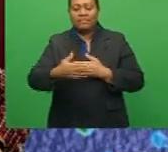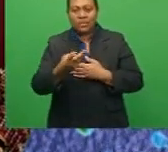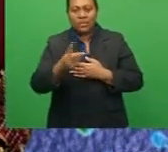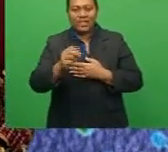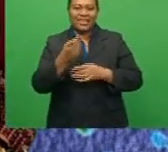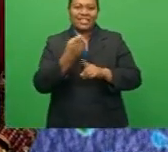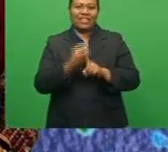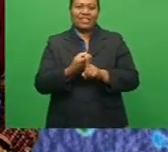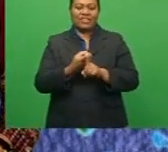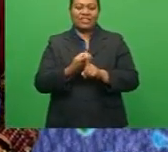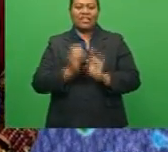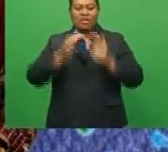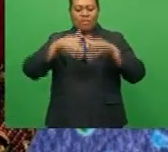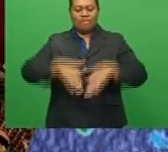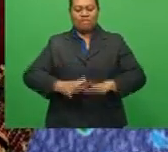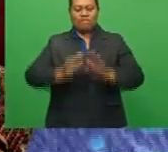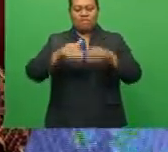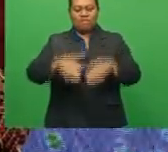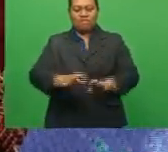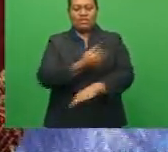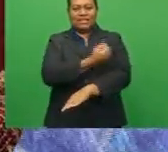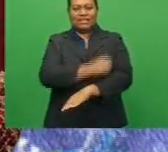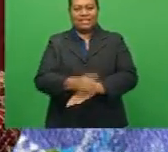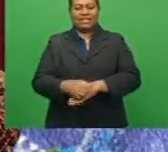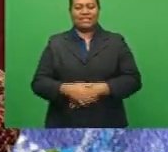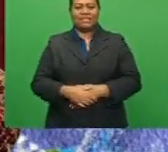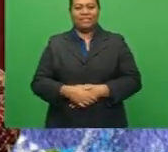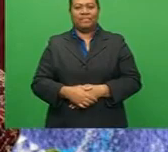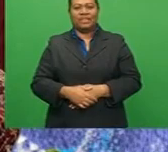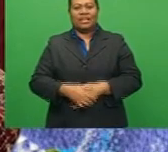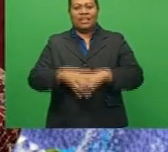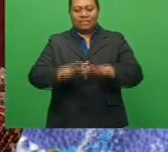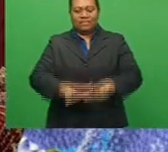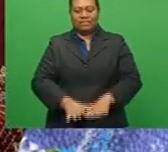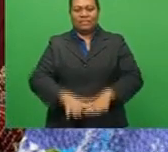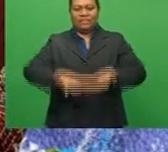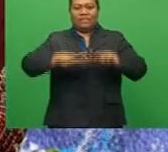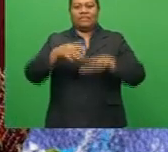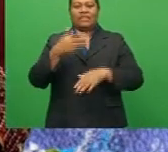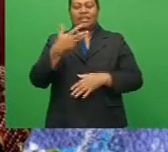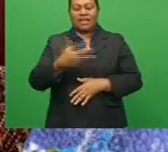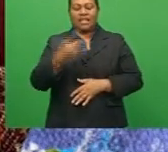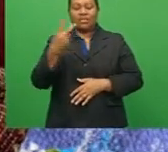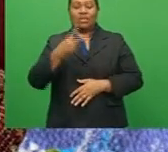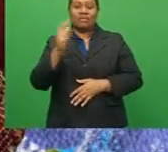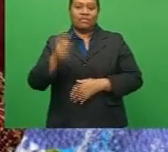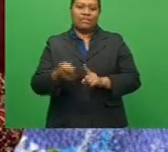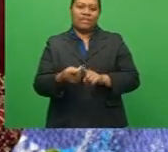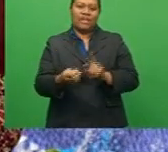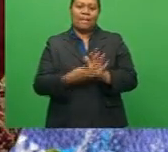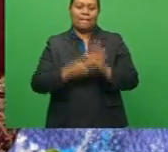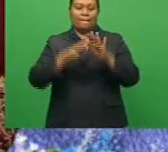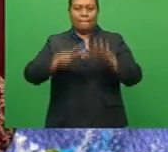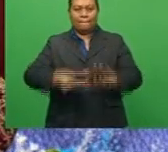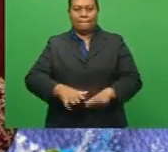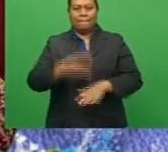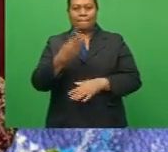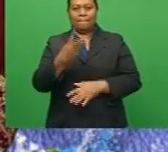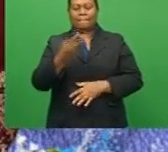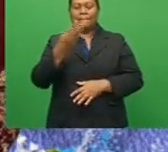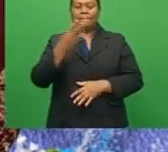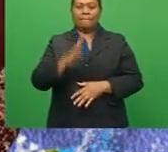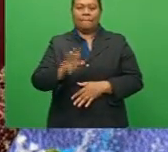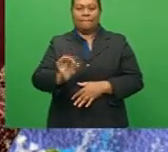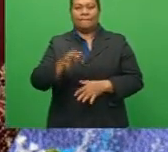knots, moderate to rough seas. Turning to the tides, high tide at 9:12 p.m. with low tide at 3:40